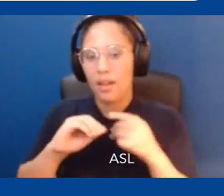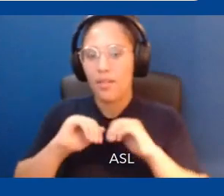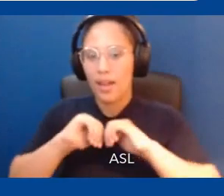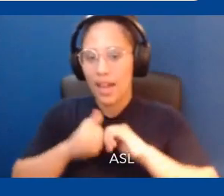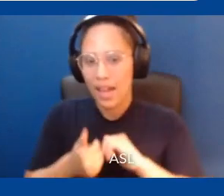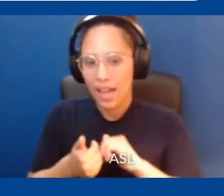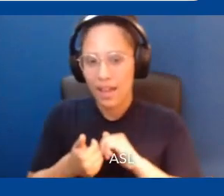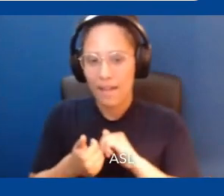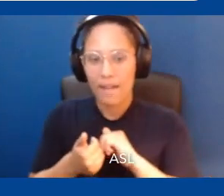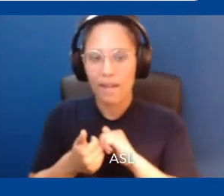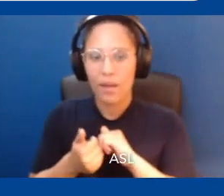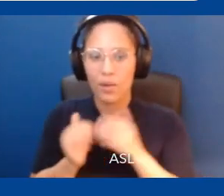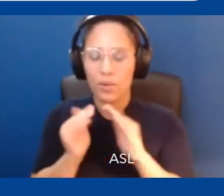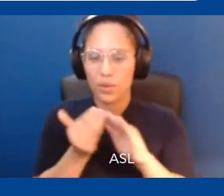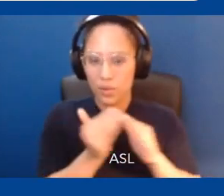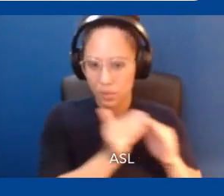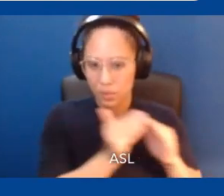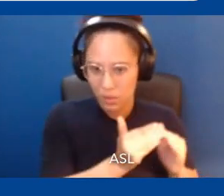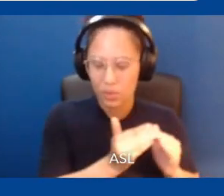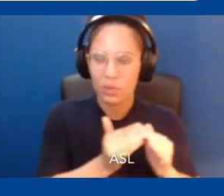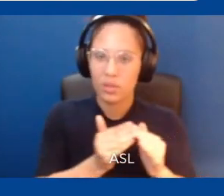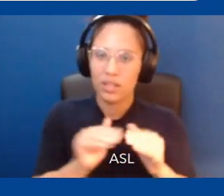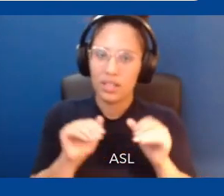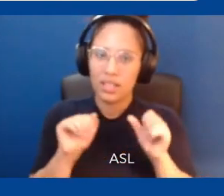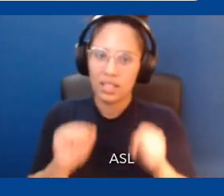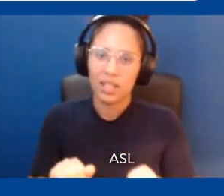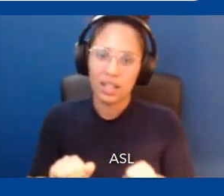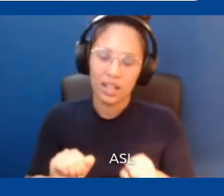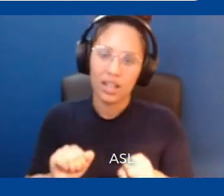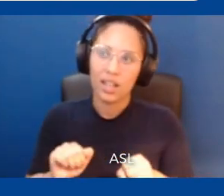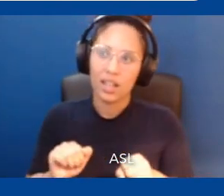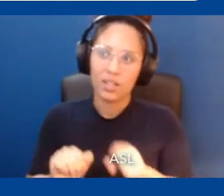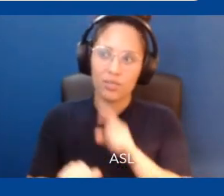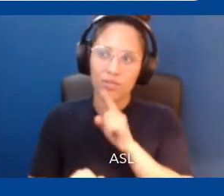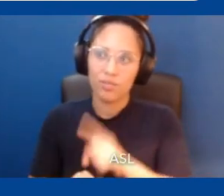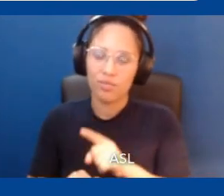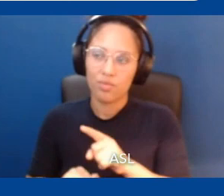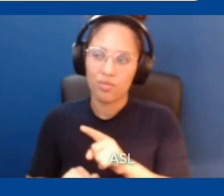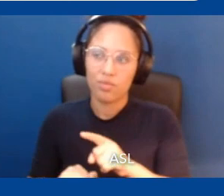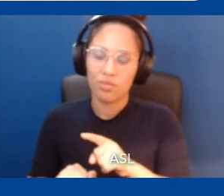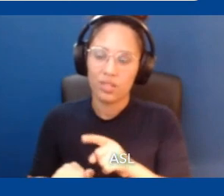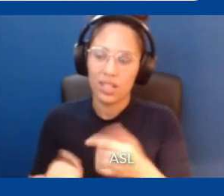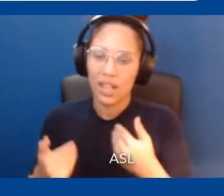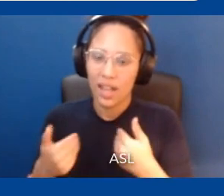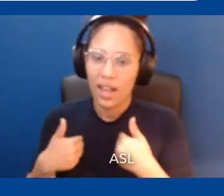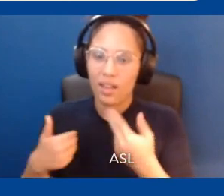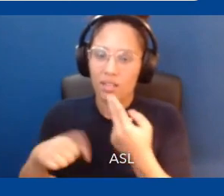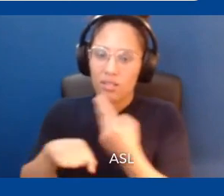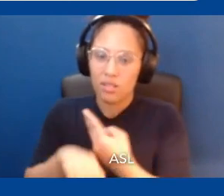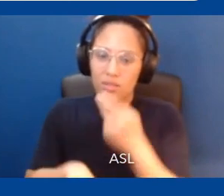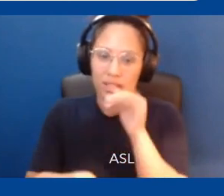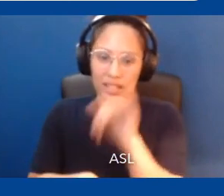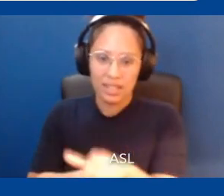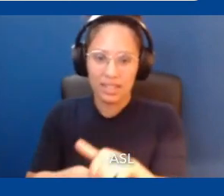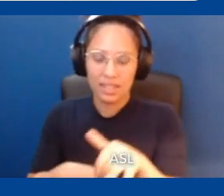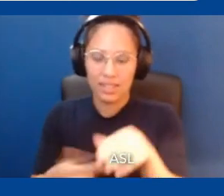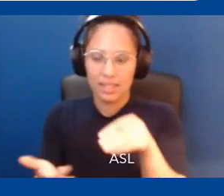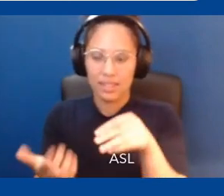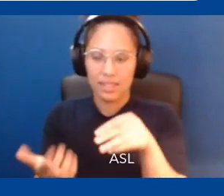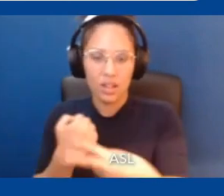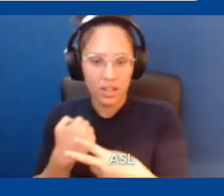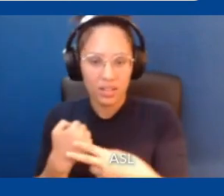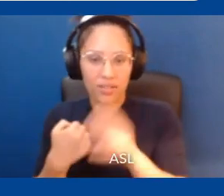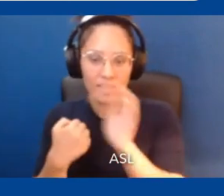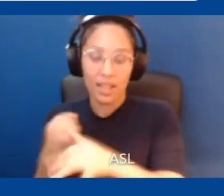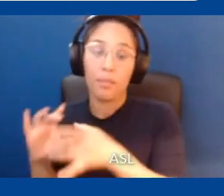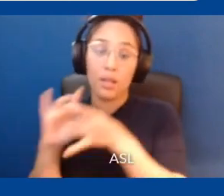make it like appropriate that archives that actually belong to them and circulate it